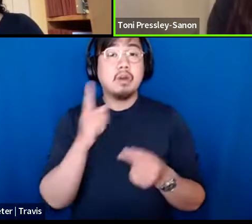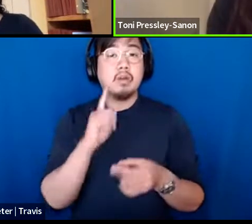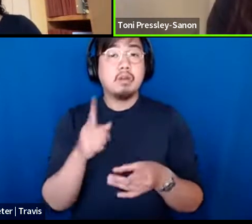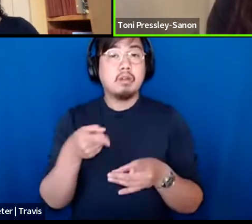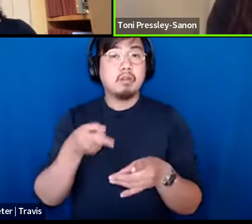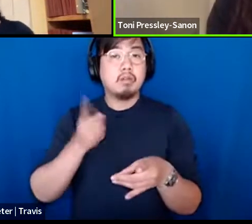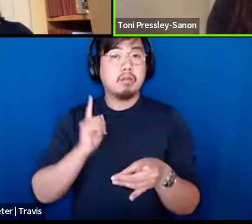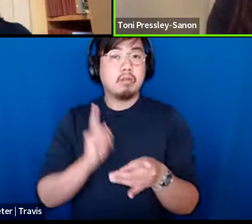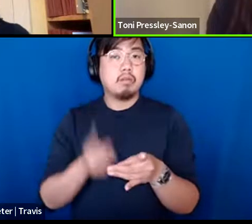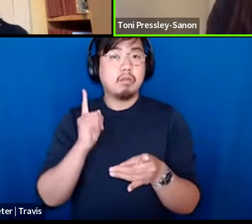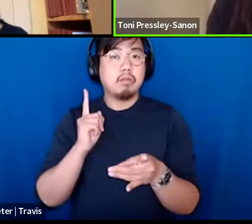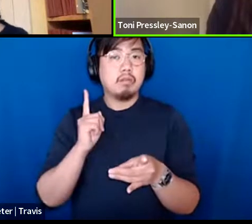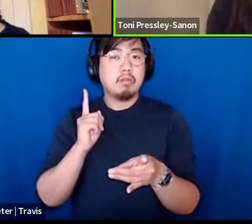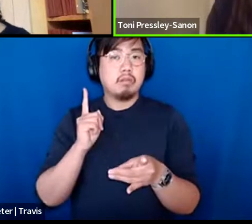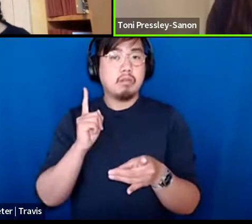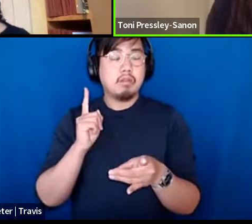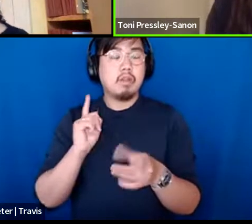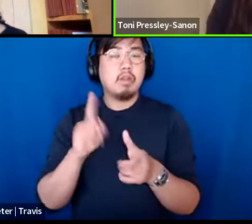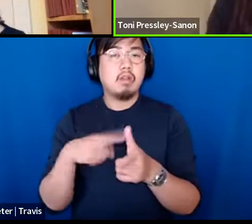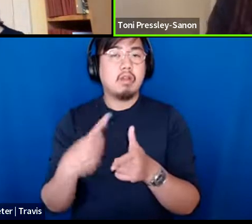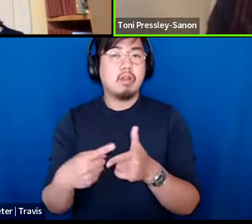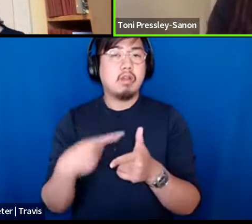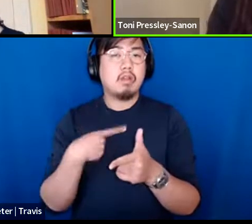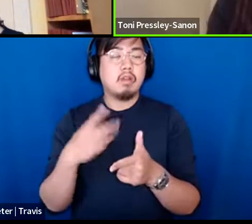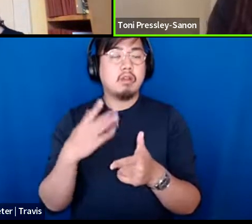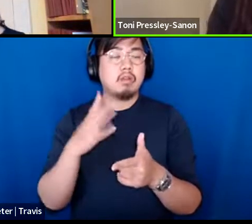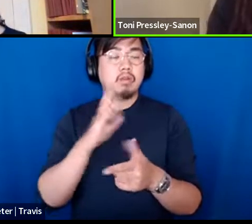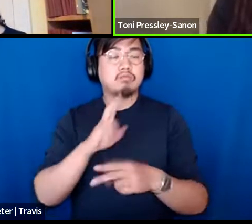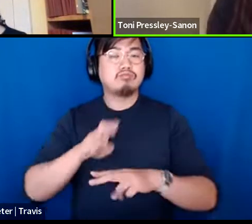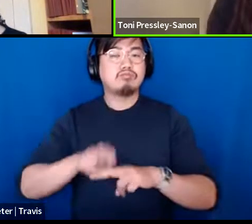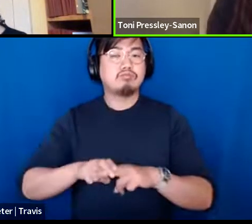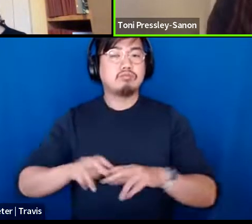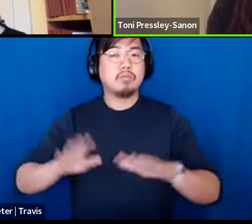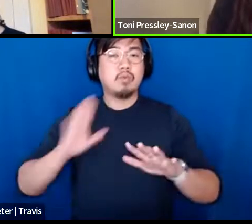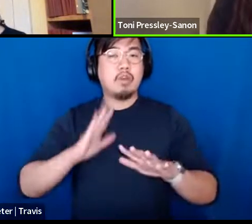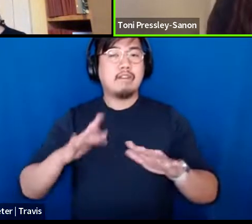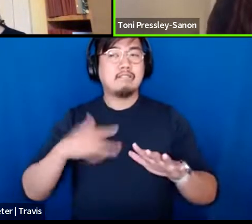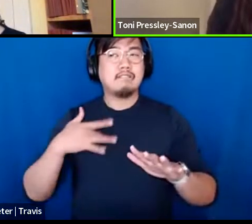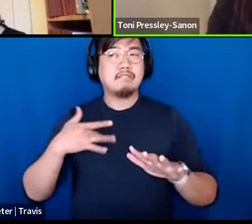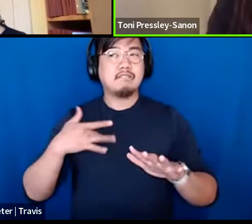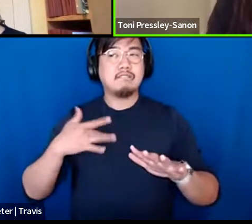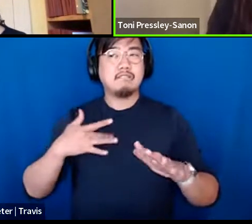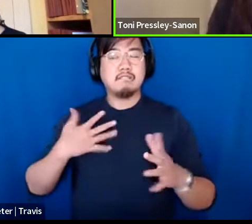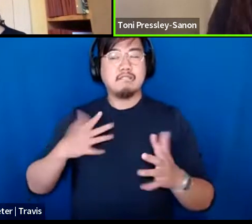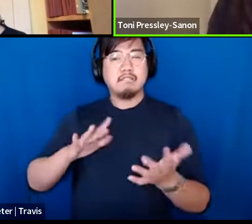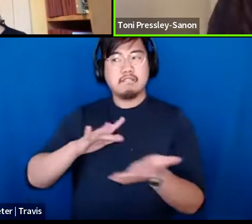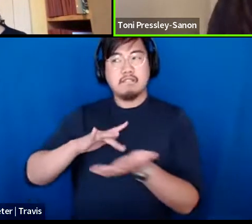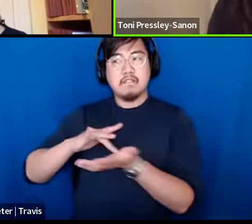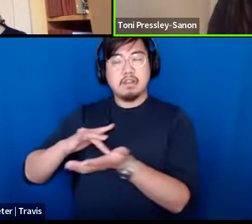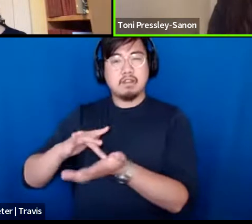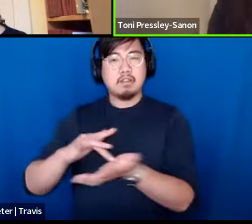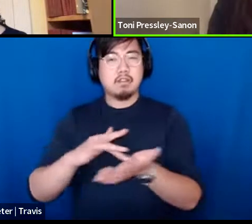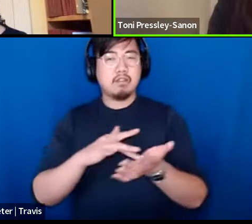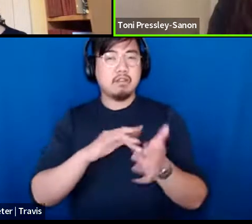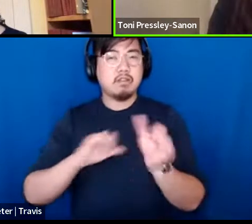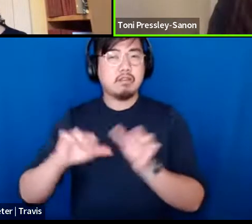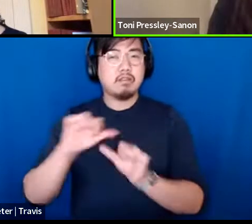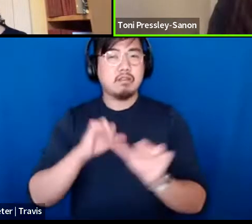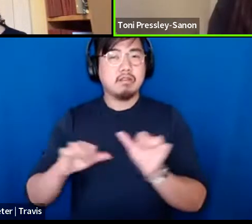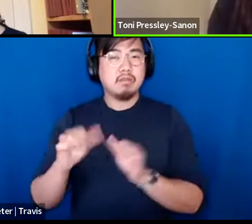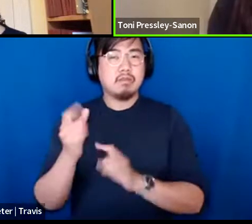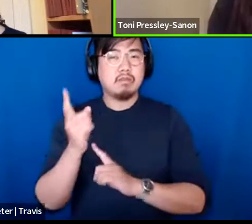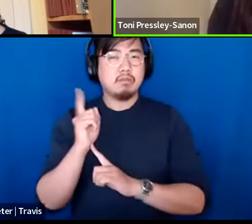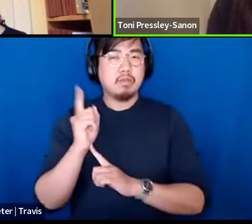can just sort of sit and feel each other's presence for just a moment. And then you will